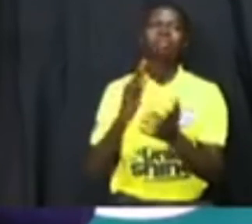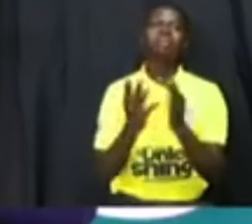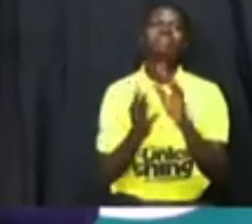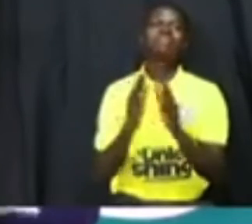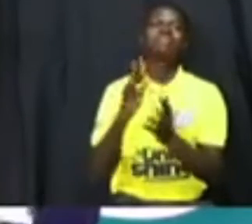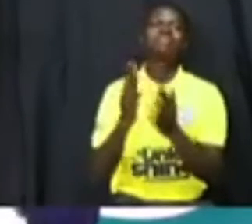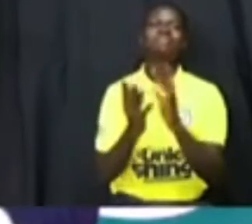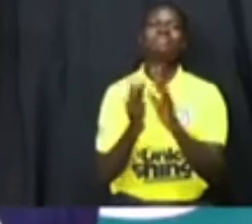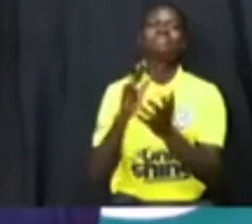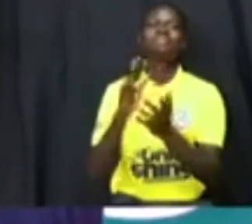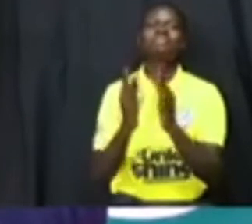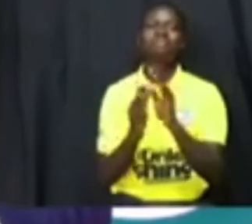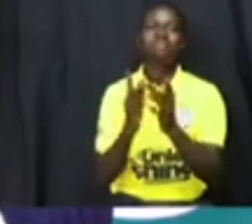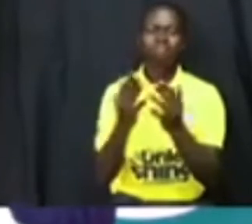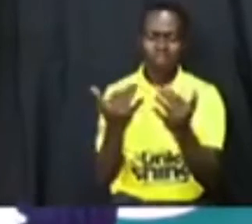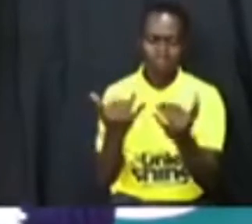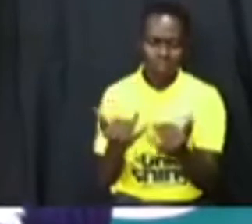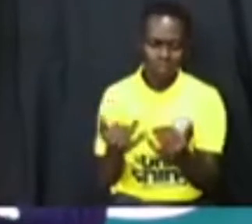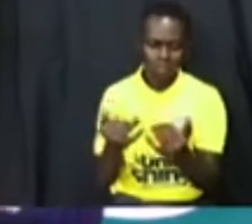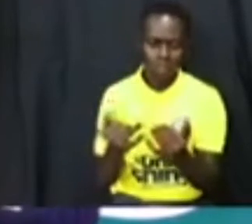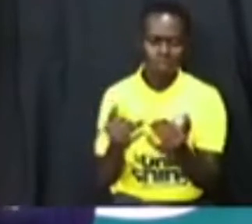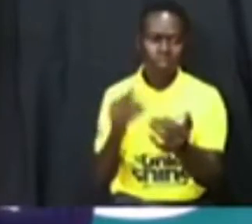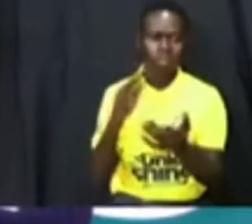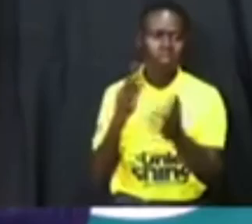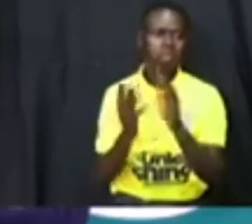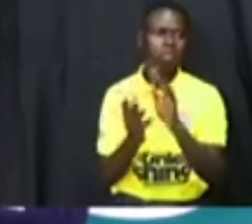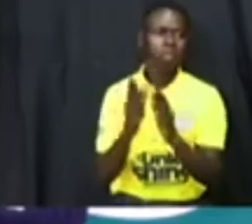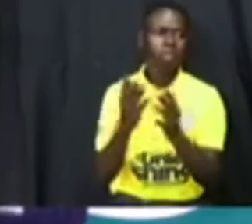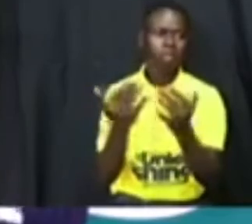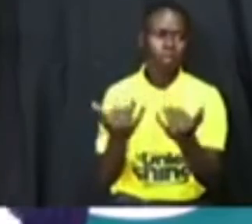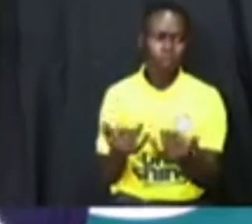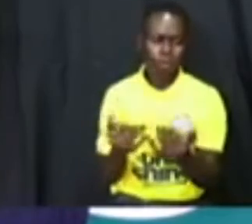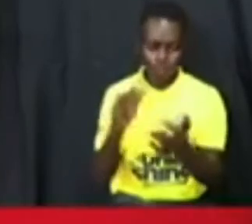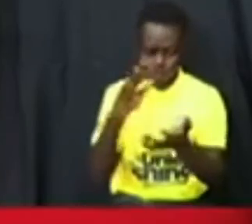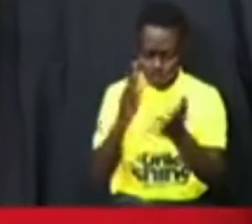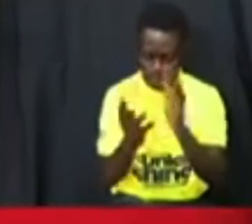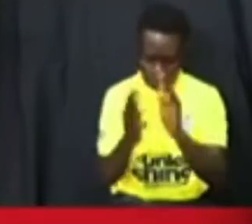kandali. In Delia and Dali Kandale.